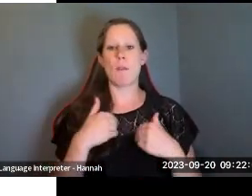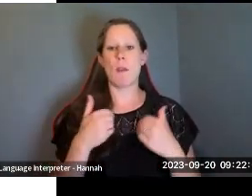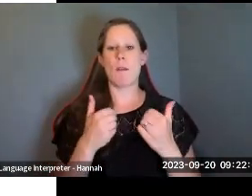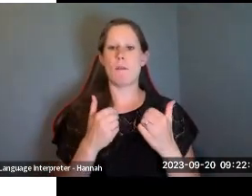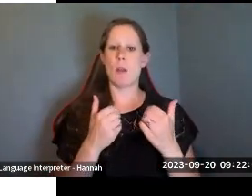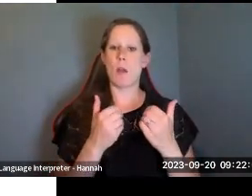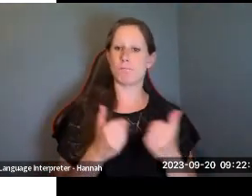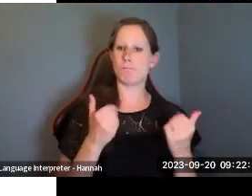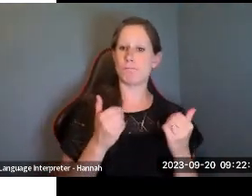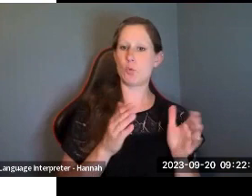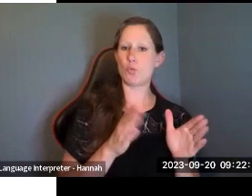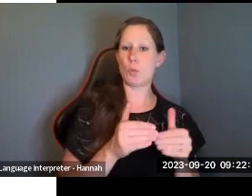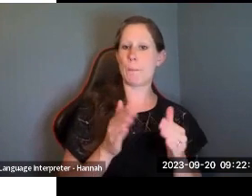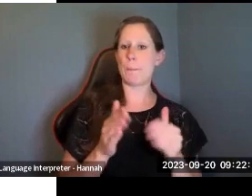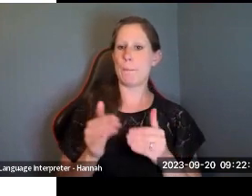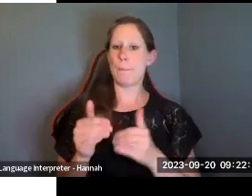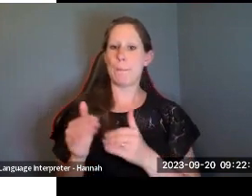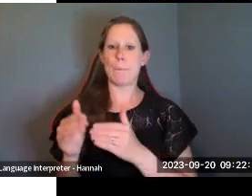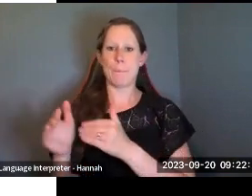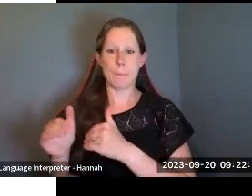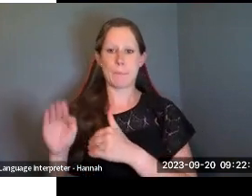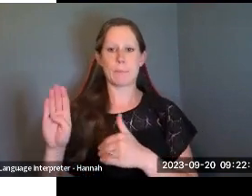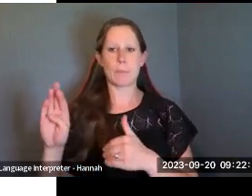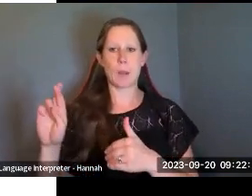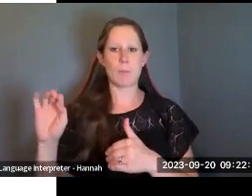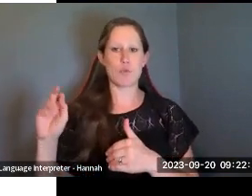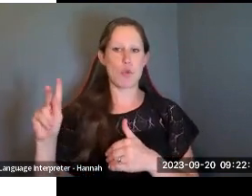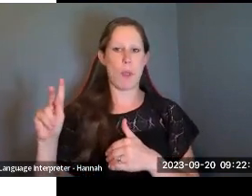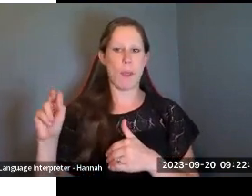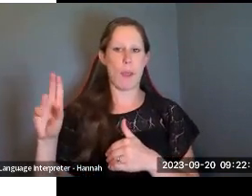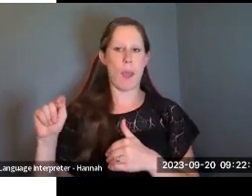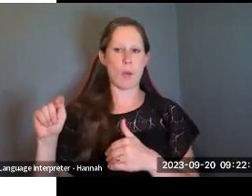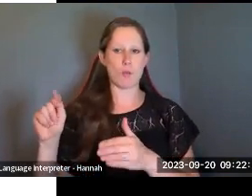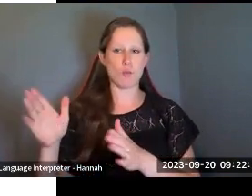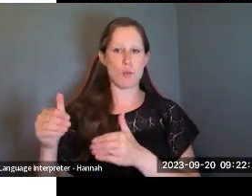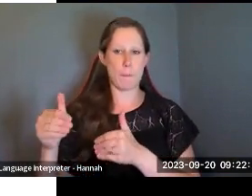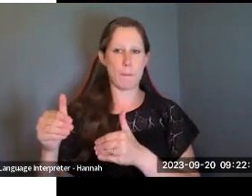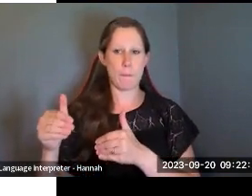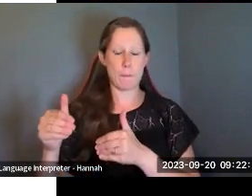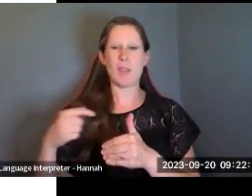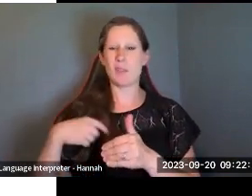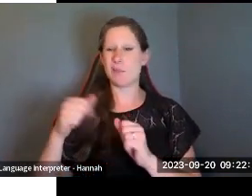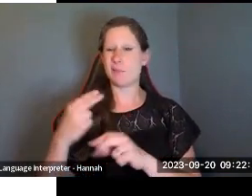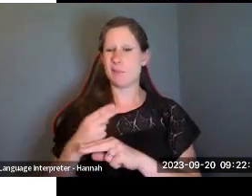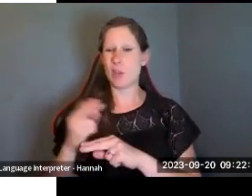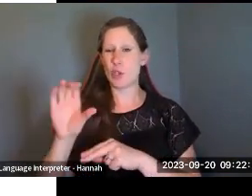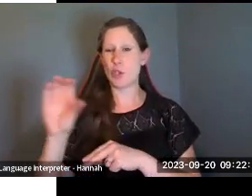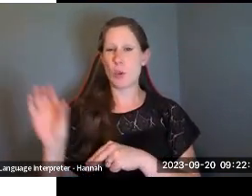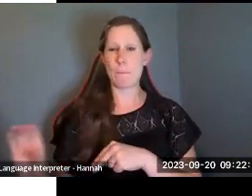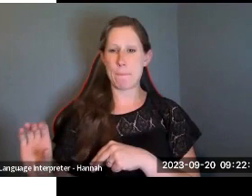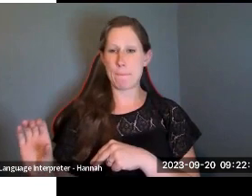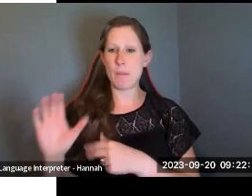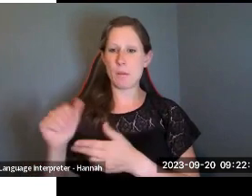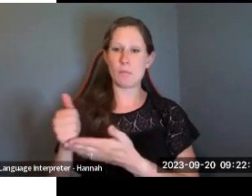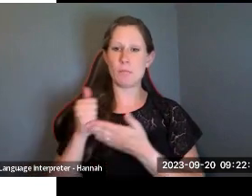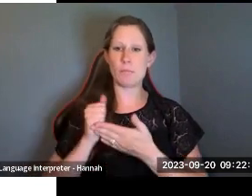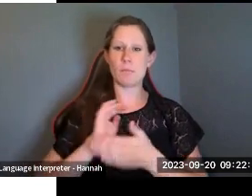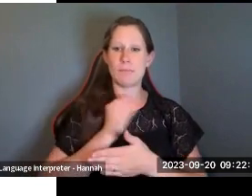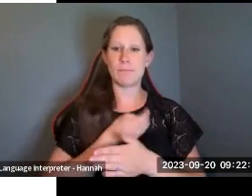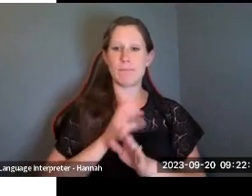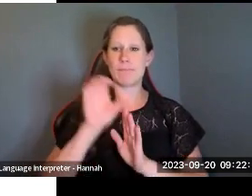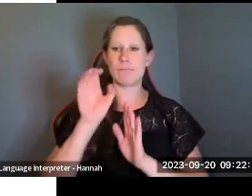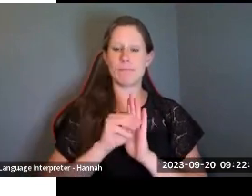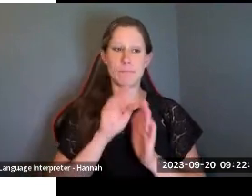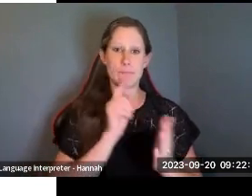of those pieces along with a lot of the features of Zoom to make our curriculum match